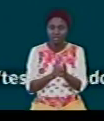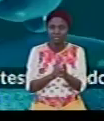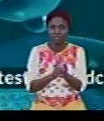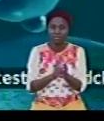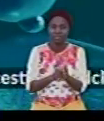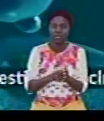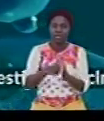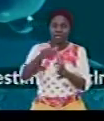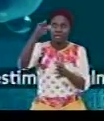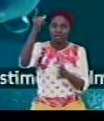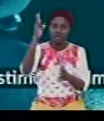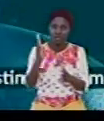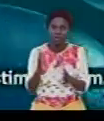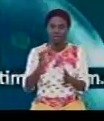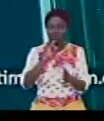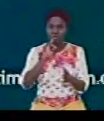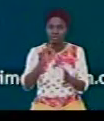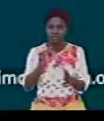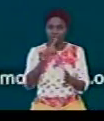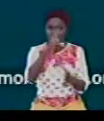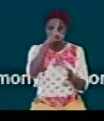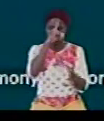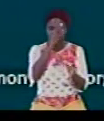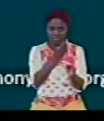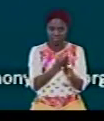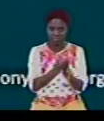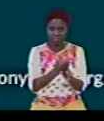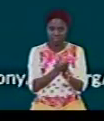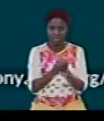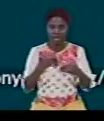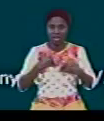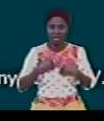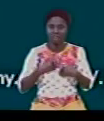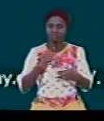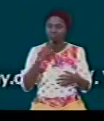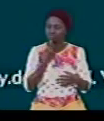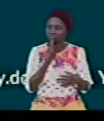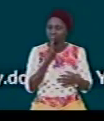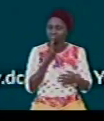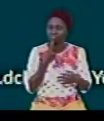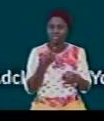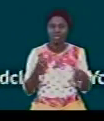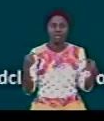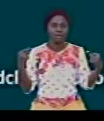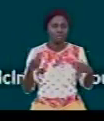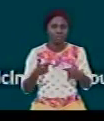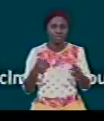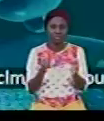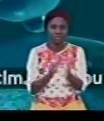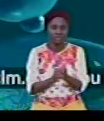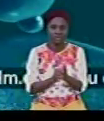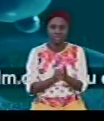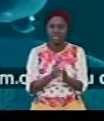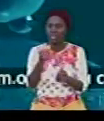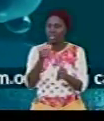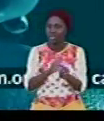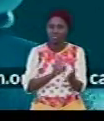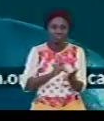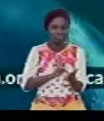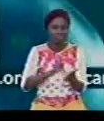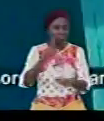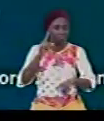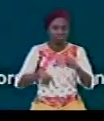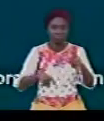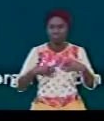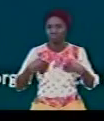had very excruciating tooth pain that has defied every medication. This tooth pain deteriorated